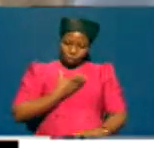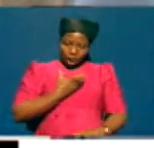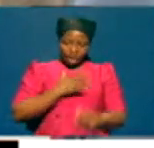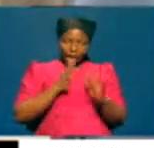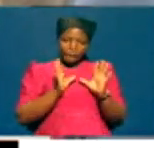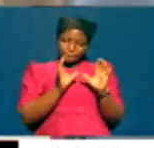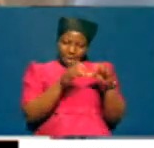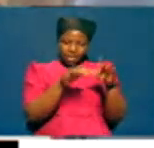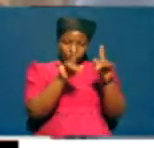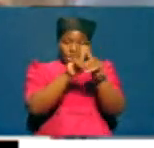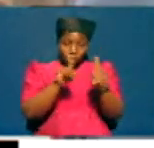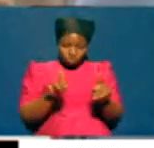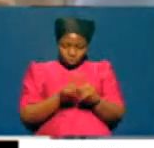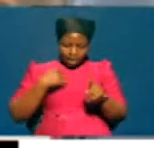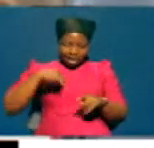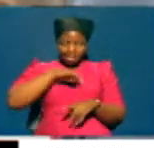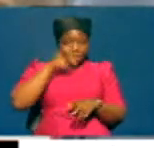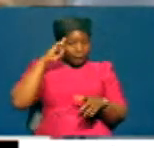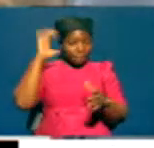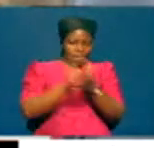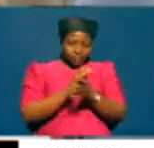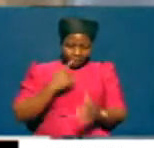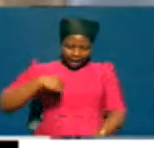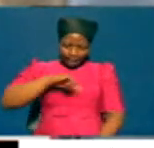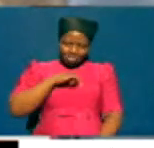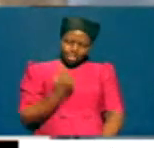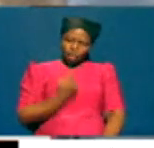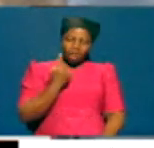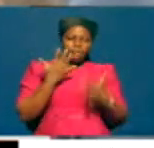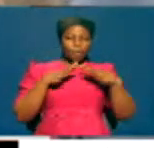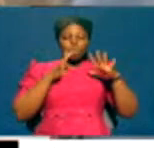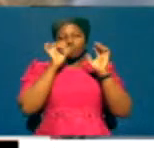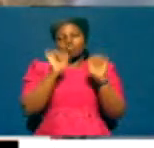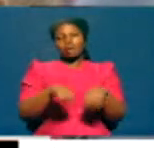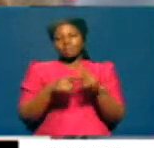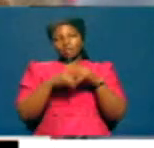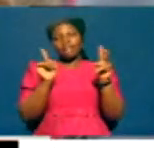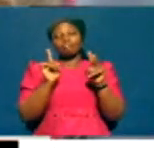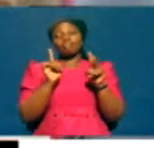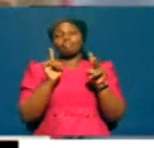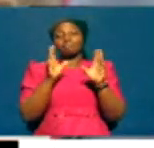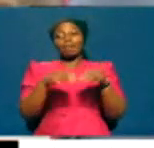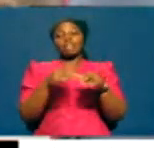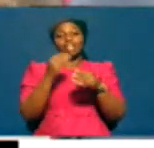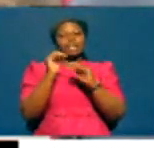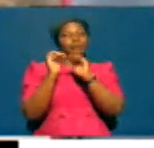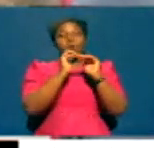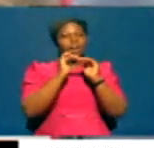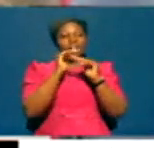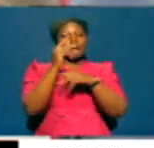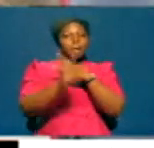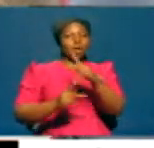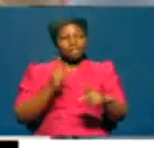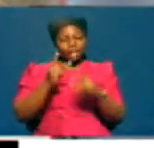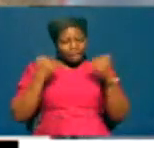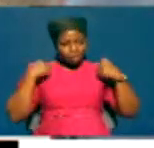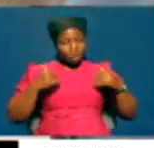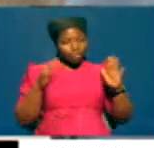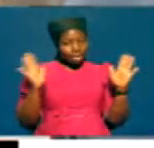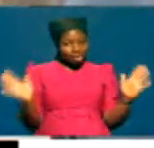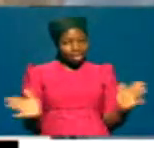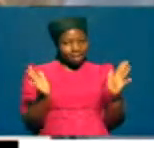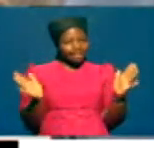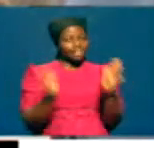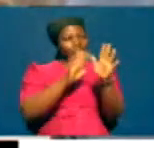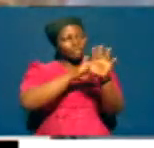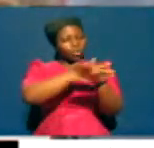believe we are the only ones who can have such a democratic process. I encourage the length and breadth of